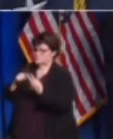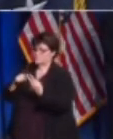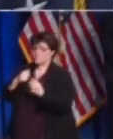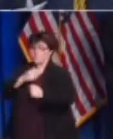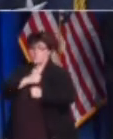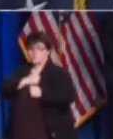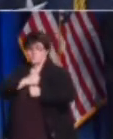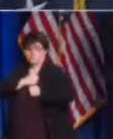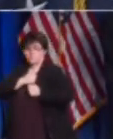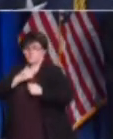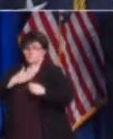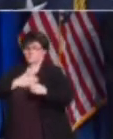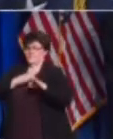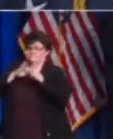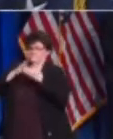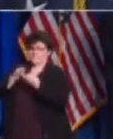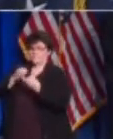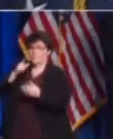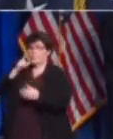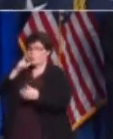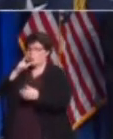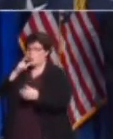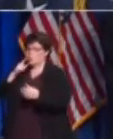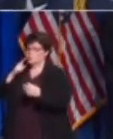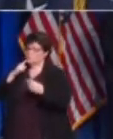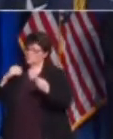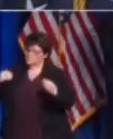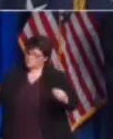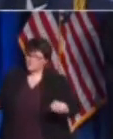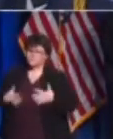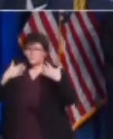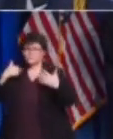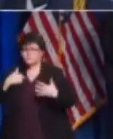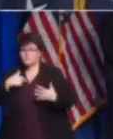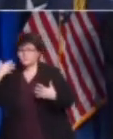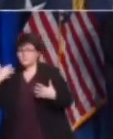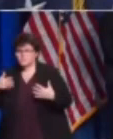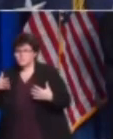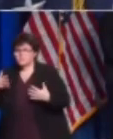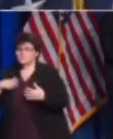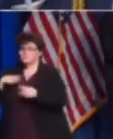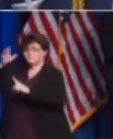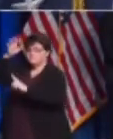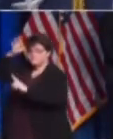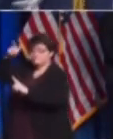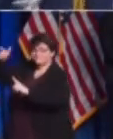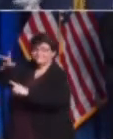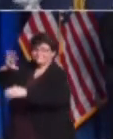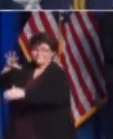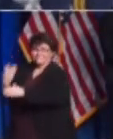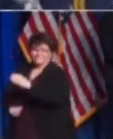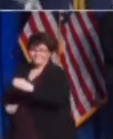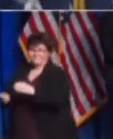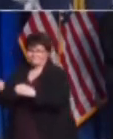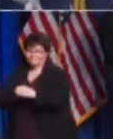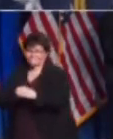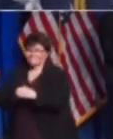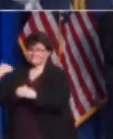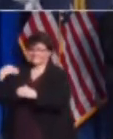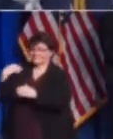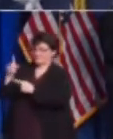family that have inspired me. My dad, who passed away in